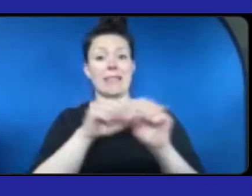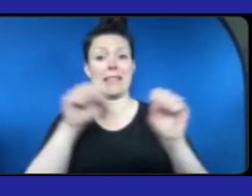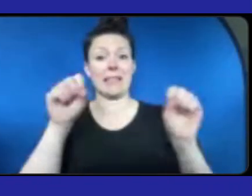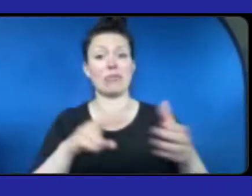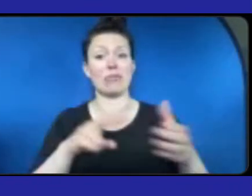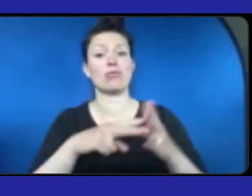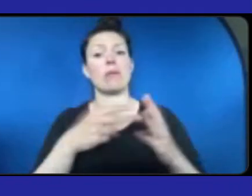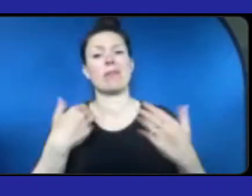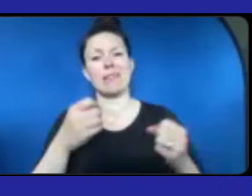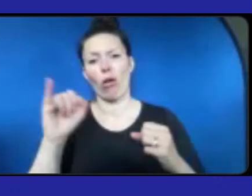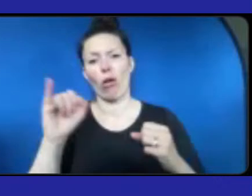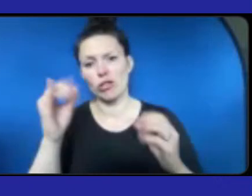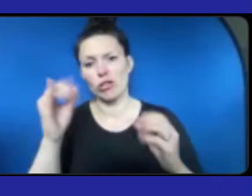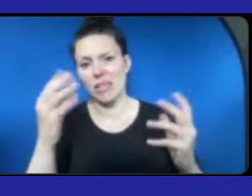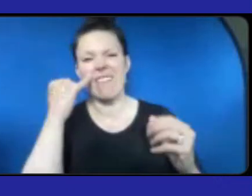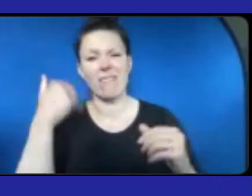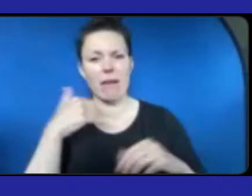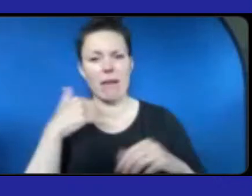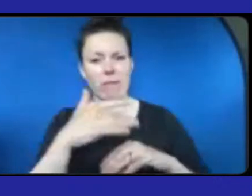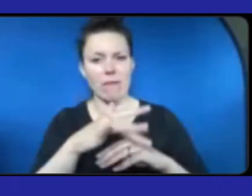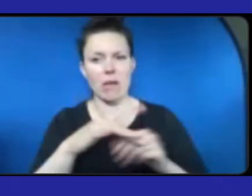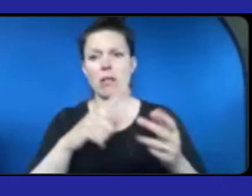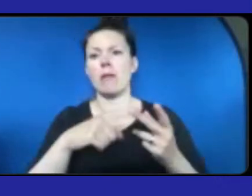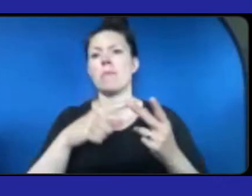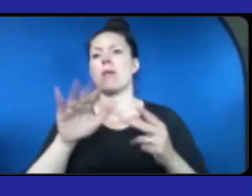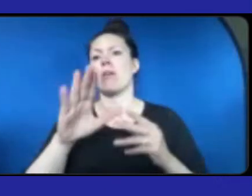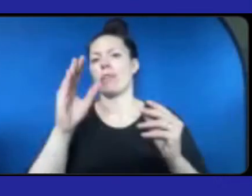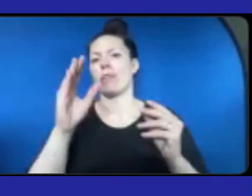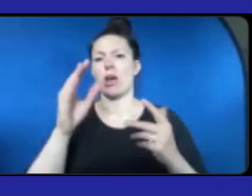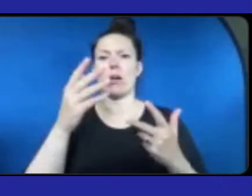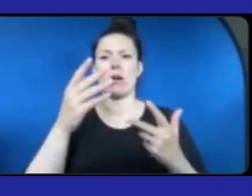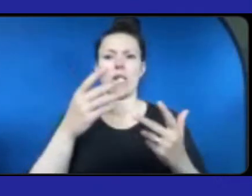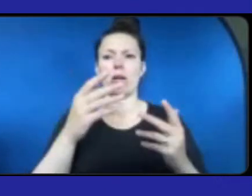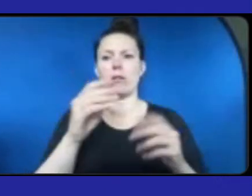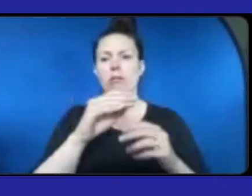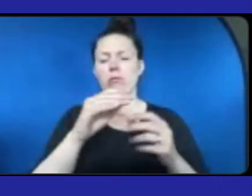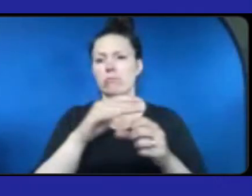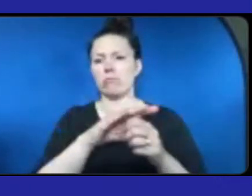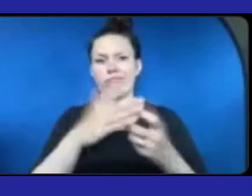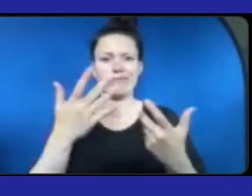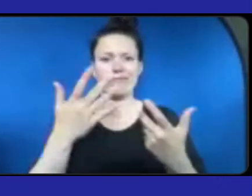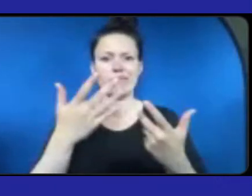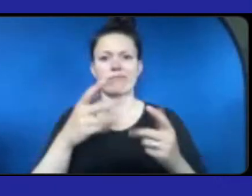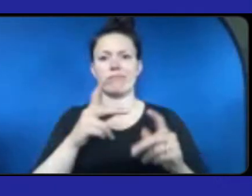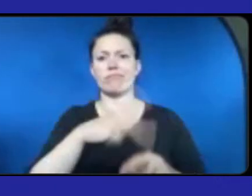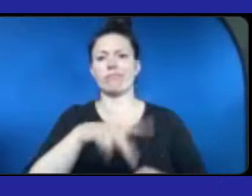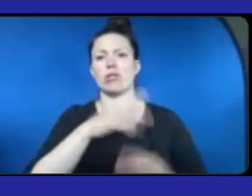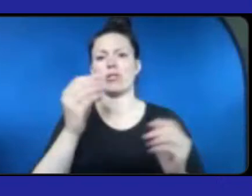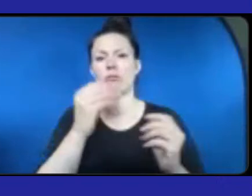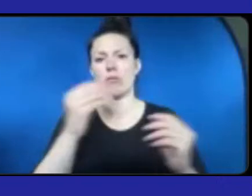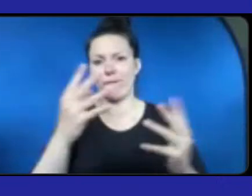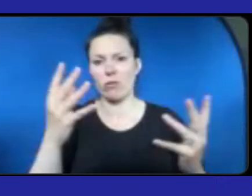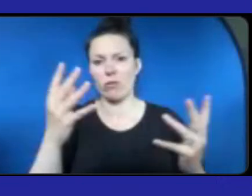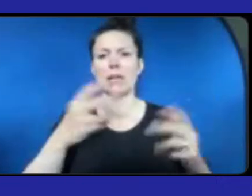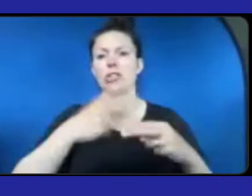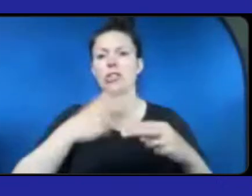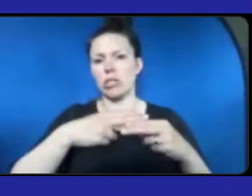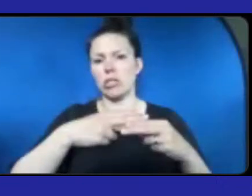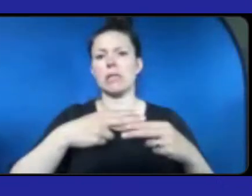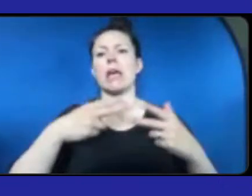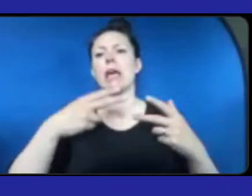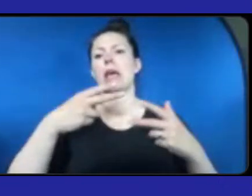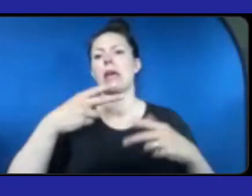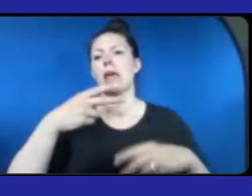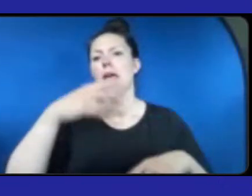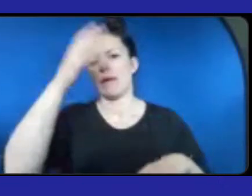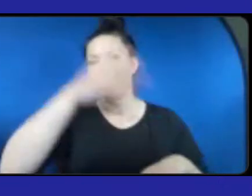insurance information if they have it, as well as their demographic data, as you would sort of register for a new patient appointment in any healthcare system.